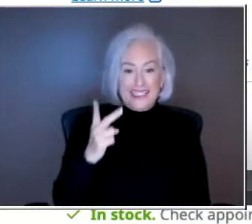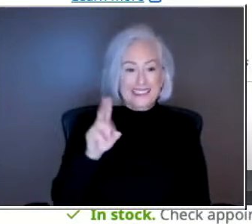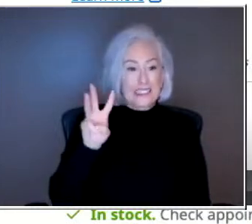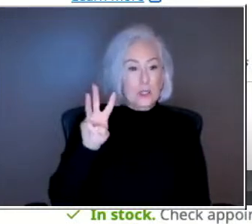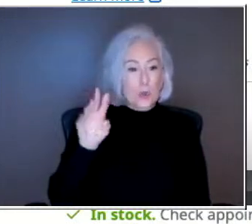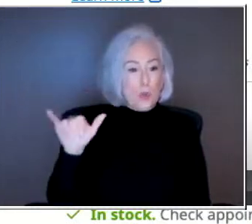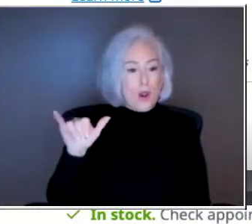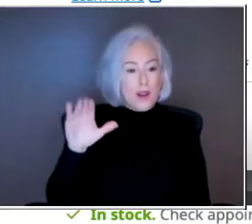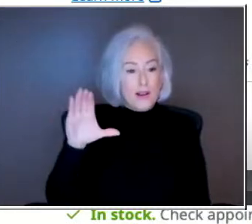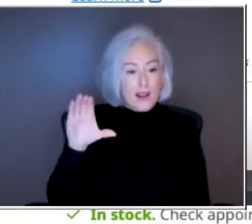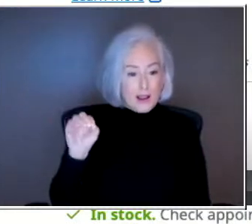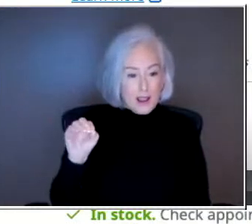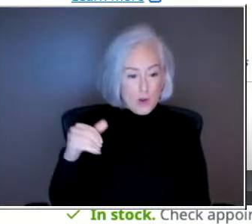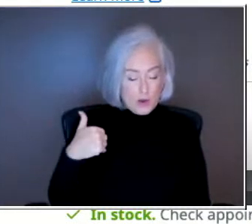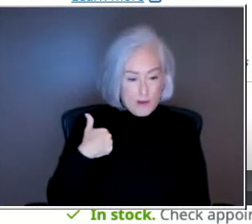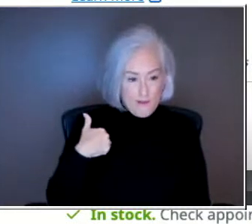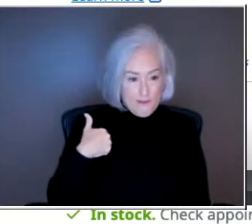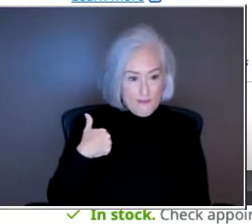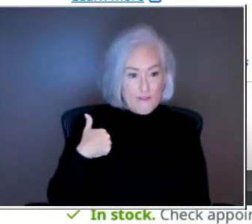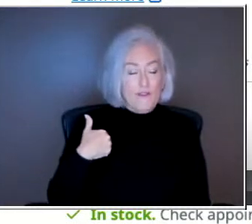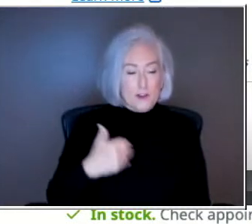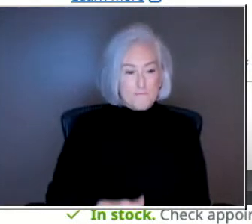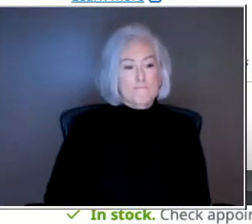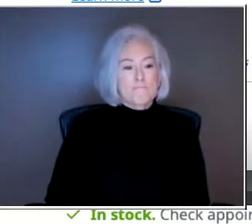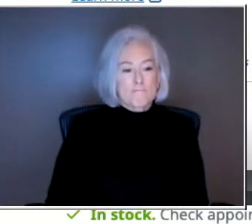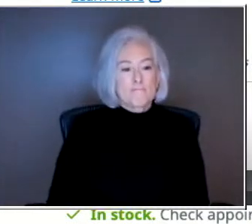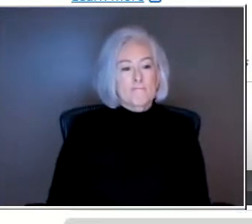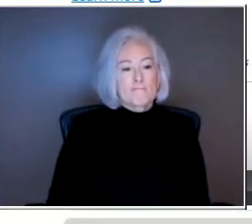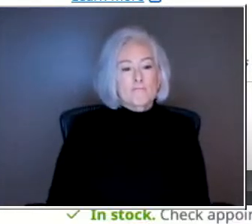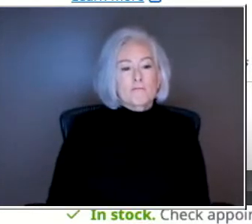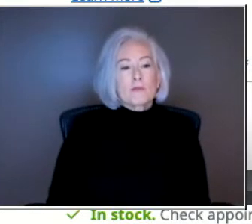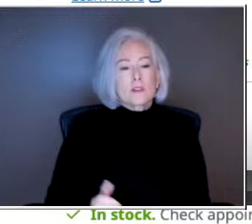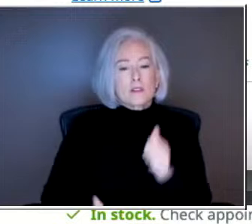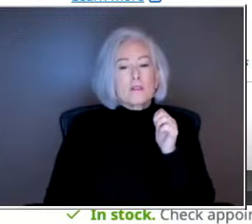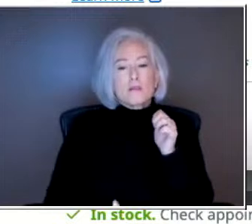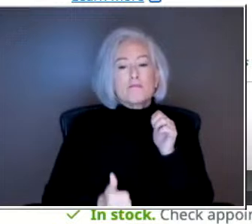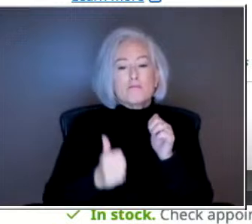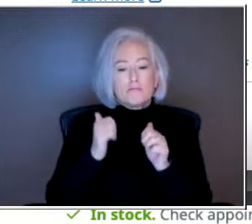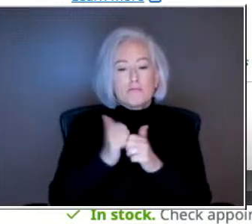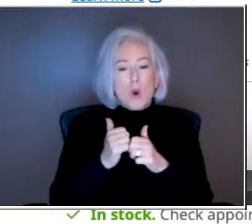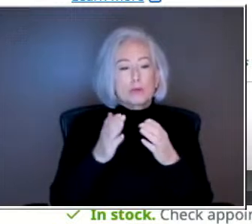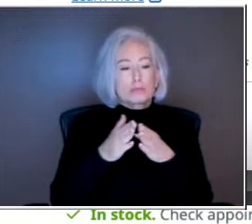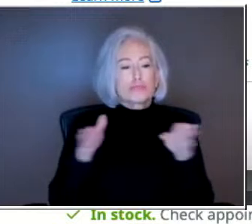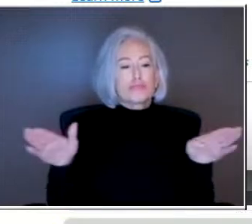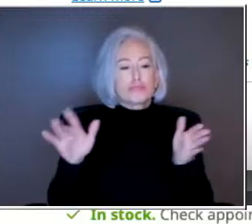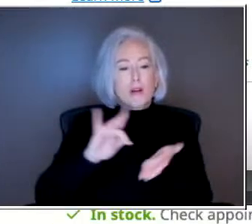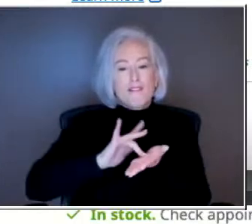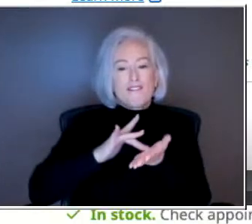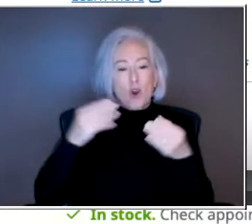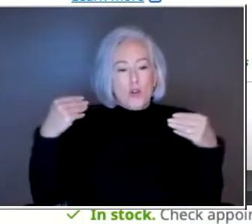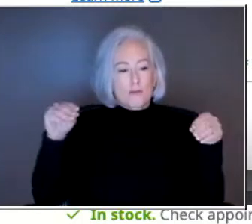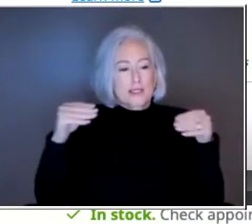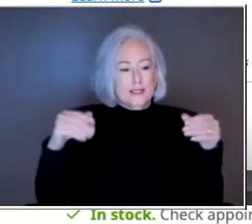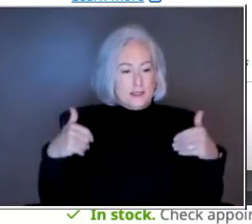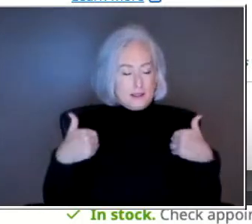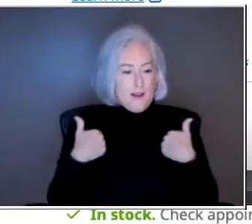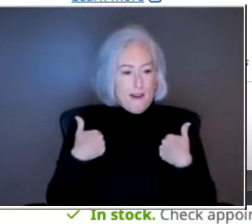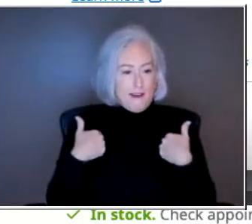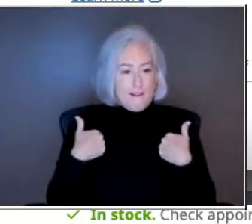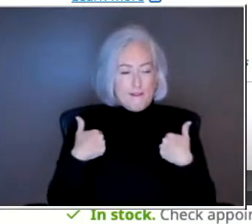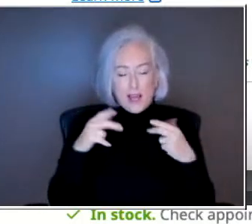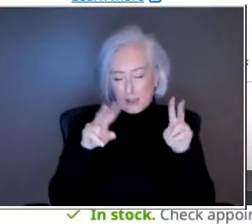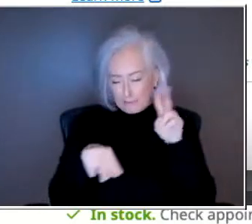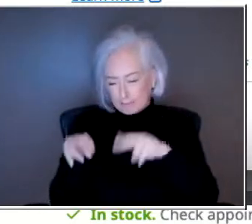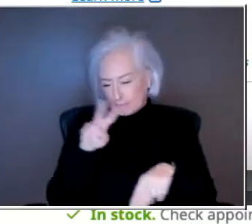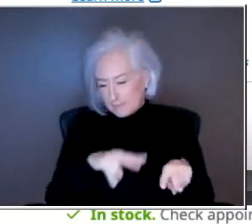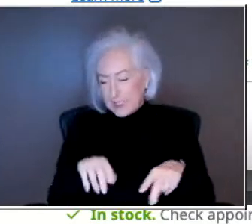other than that, it's really the commercial pharmacies. I didn't really see any of the private